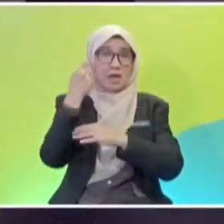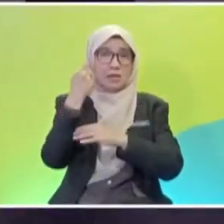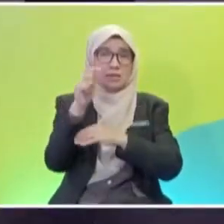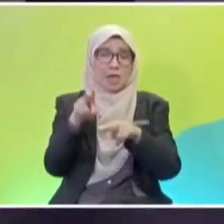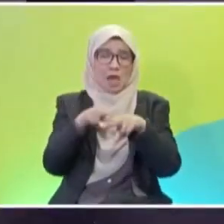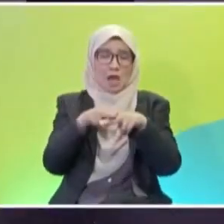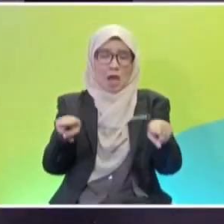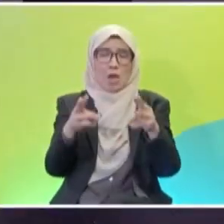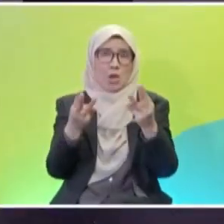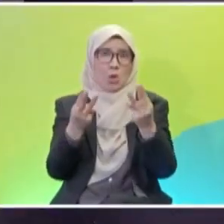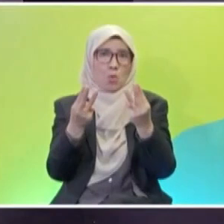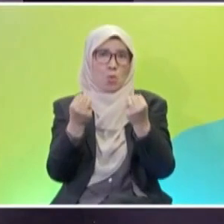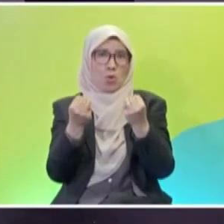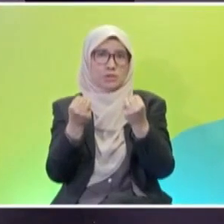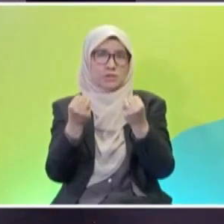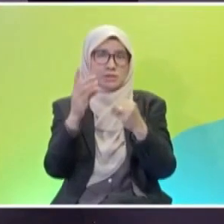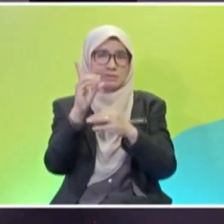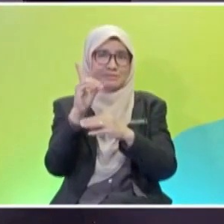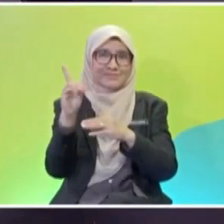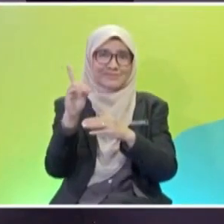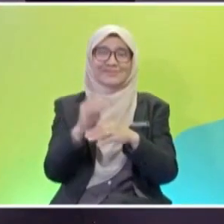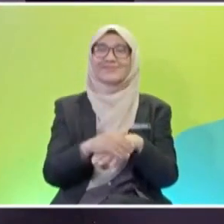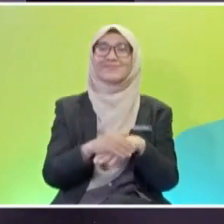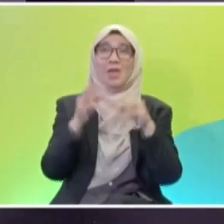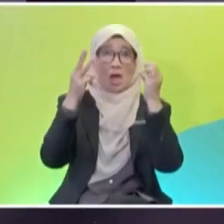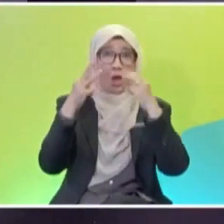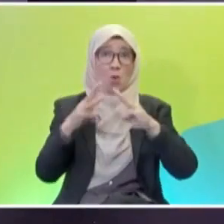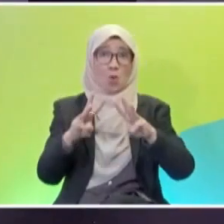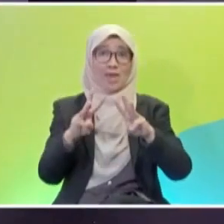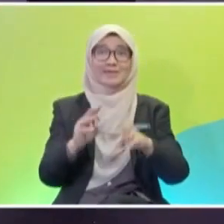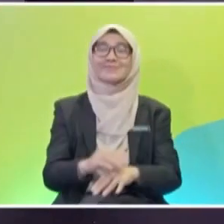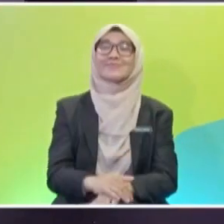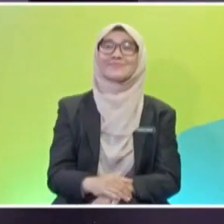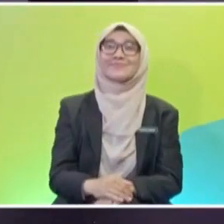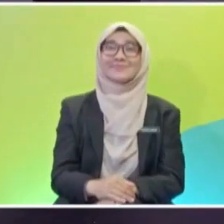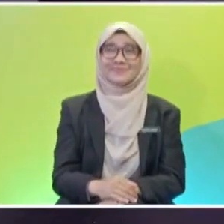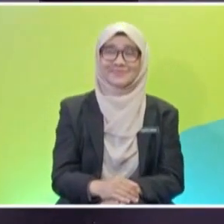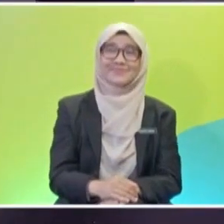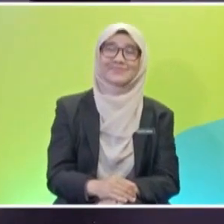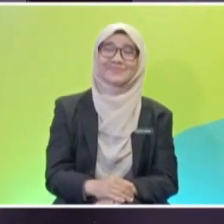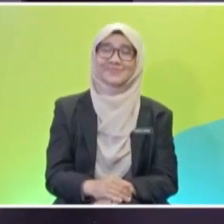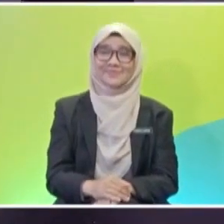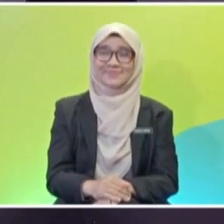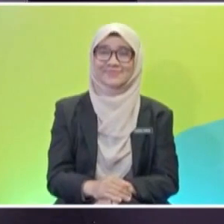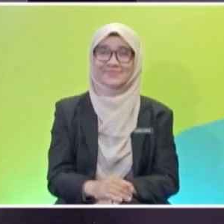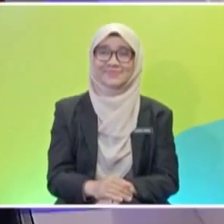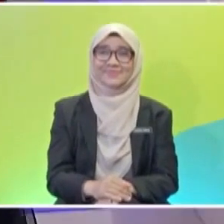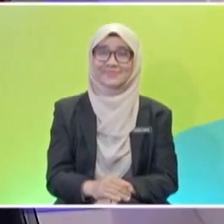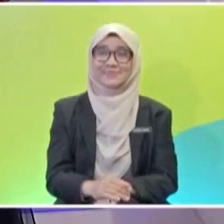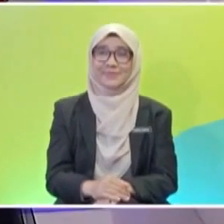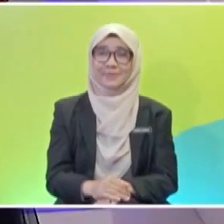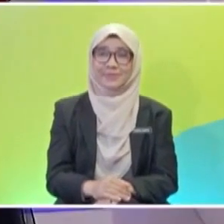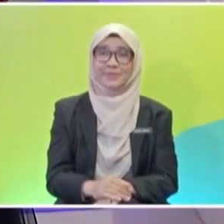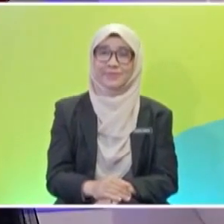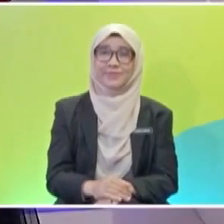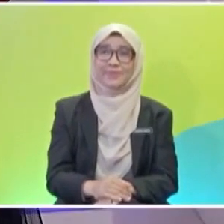Not as exciting as that, I'm afraid. Because this is a lesson and it's a language lesson. I labeled it